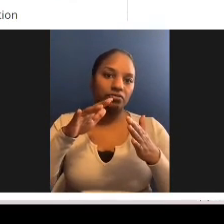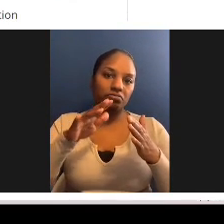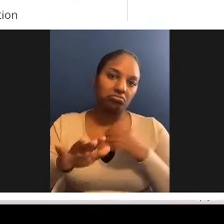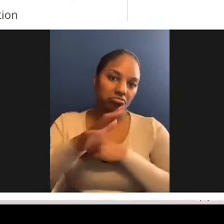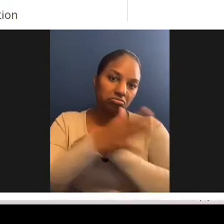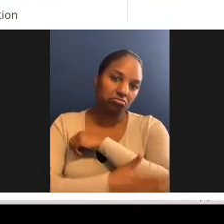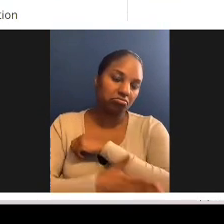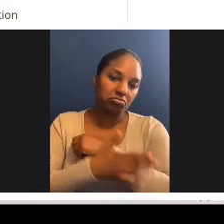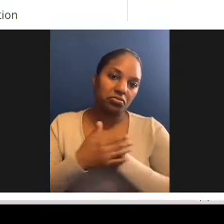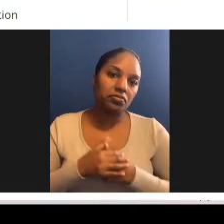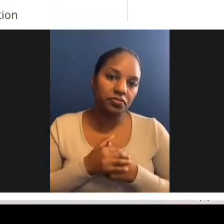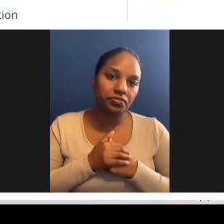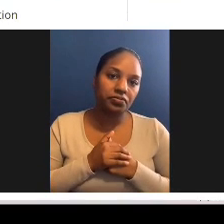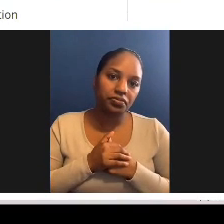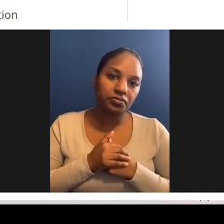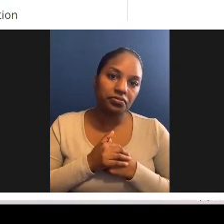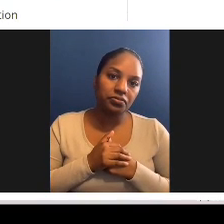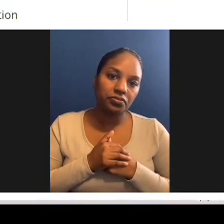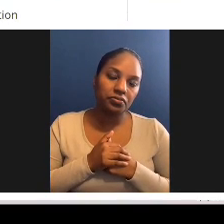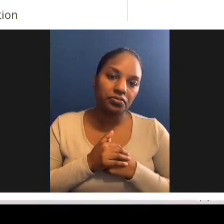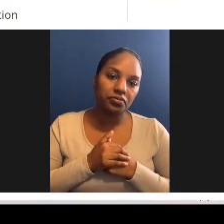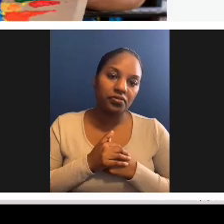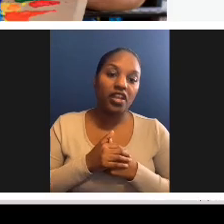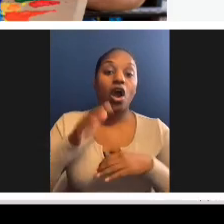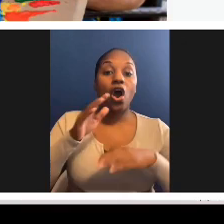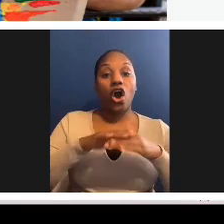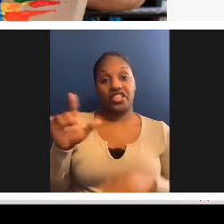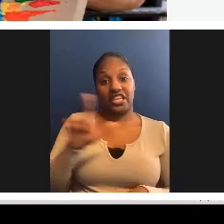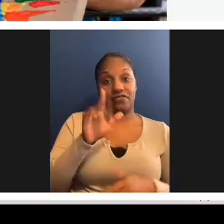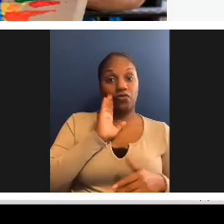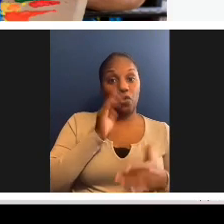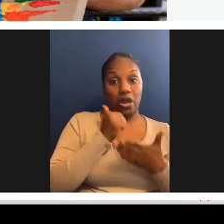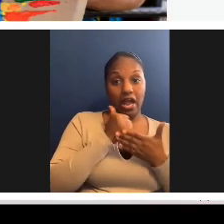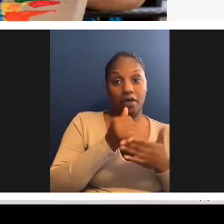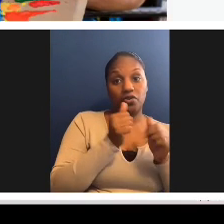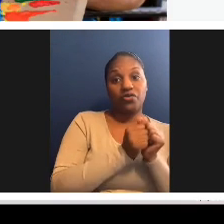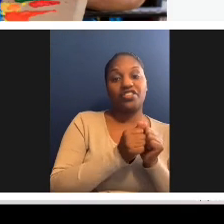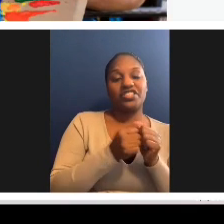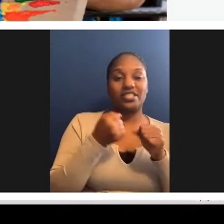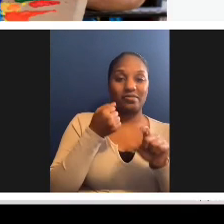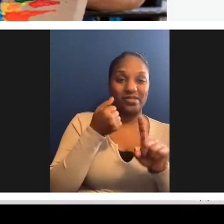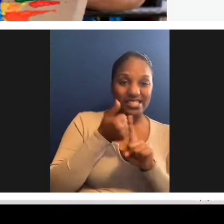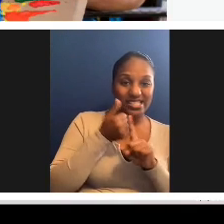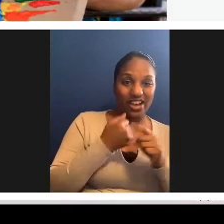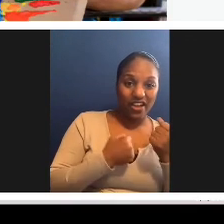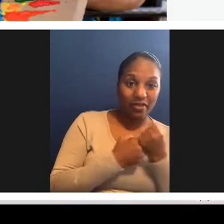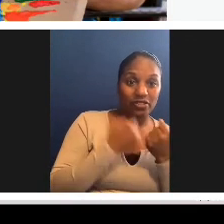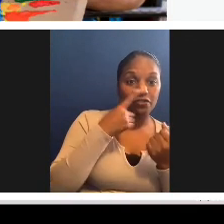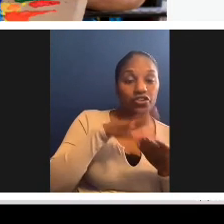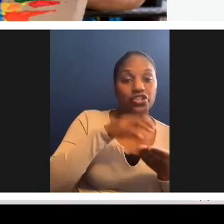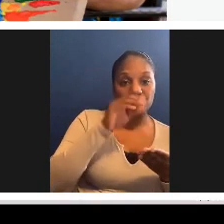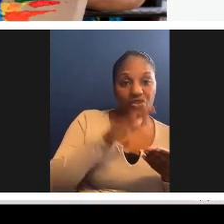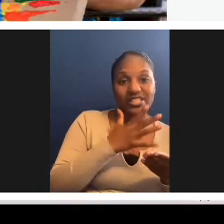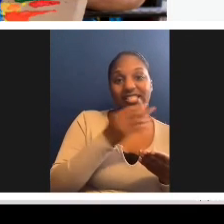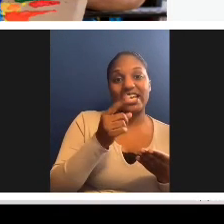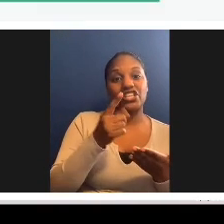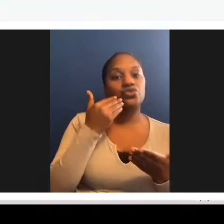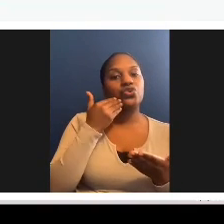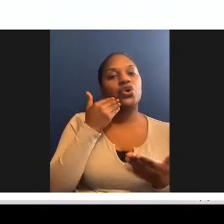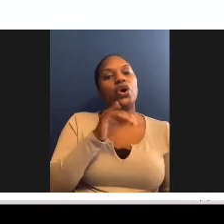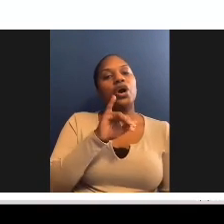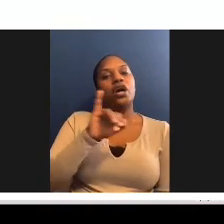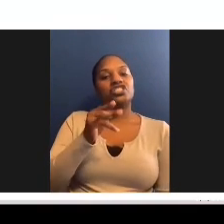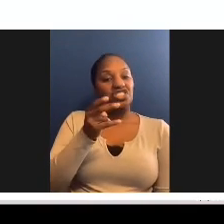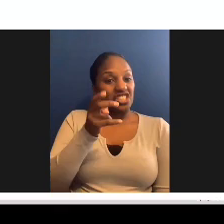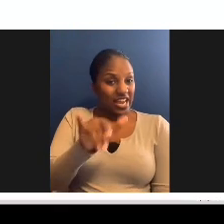part on the left, this is to help out with some self-advocacy for these students. Johnny may know his